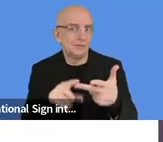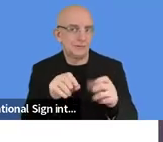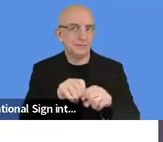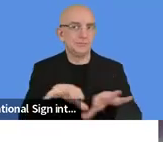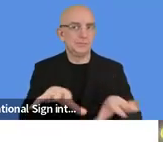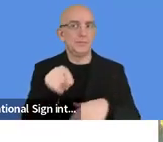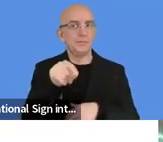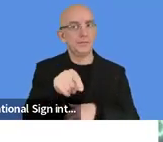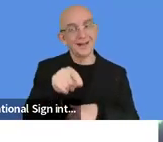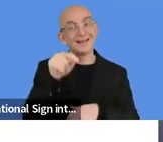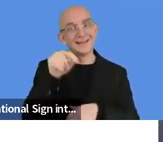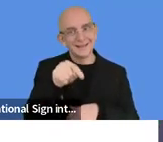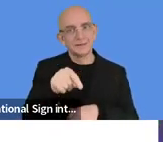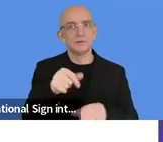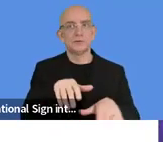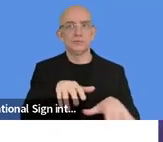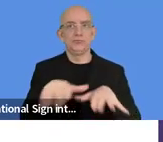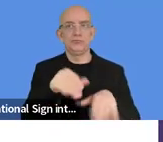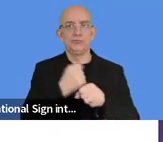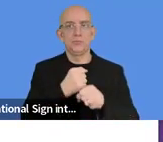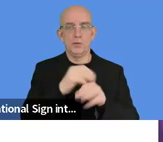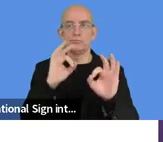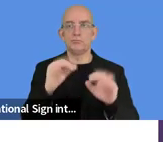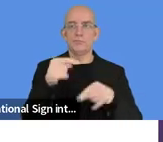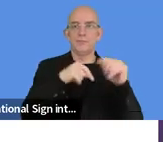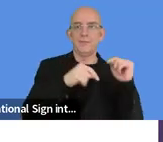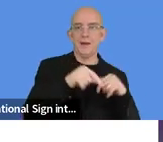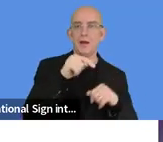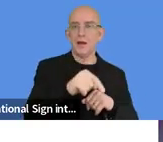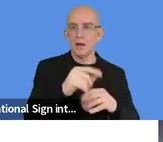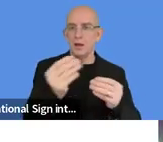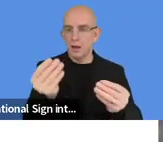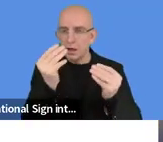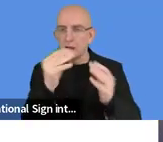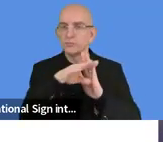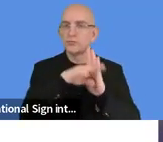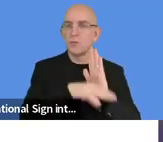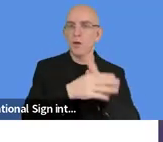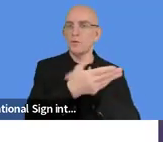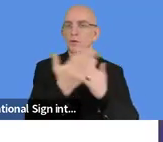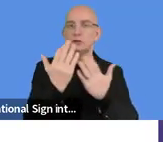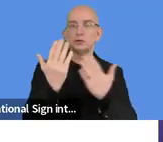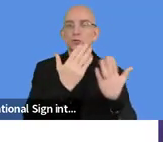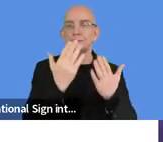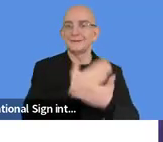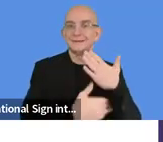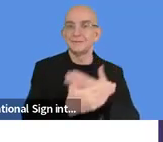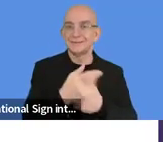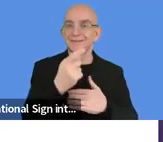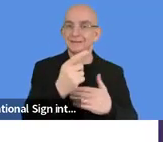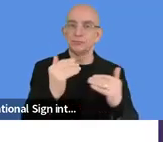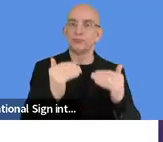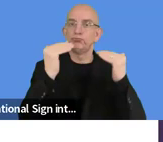let's go back to the educational program for students with disabilities in higher education. So if you've designed some sort of